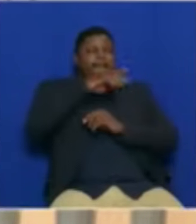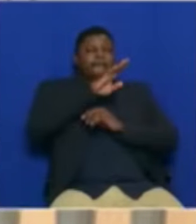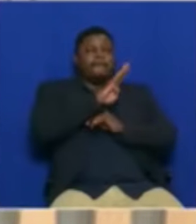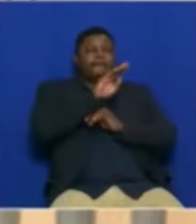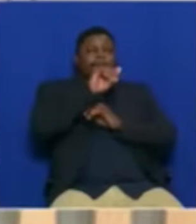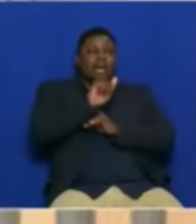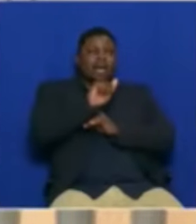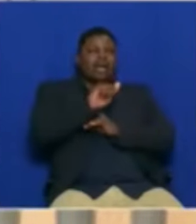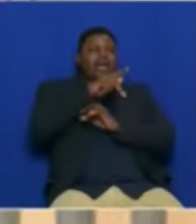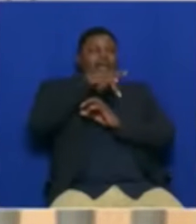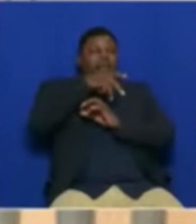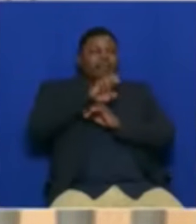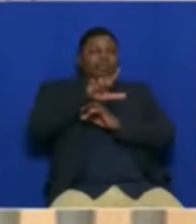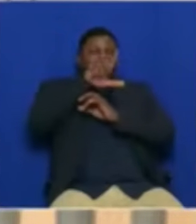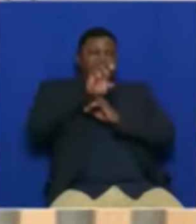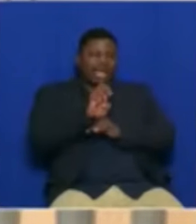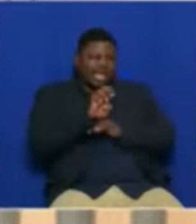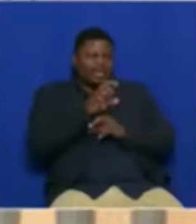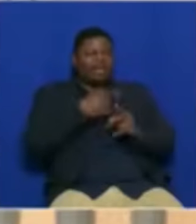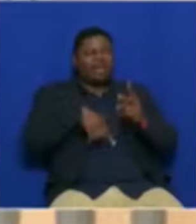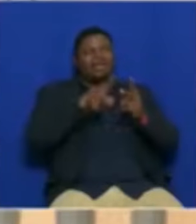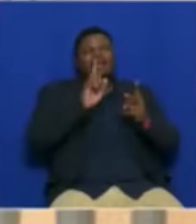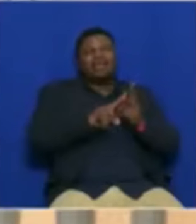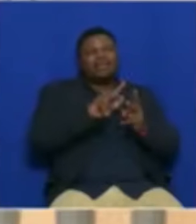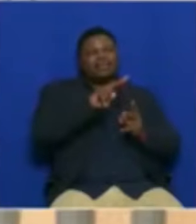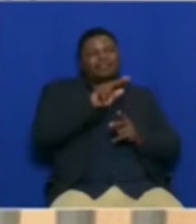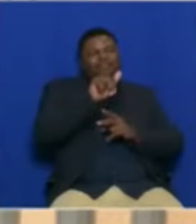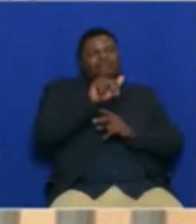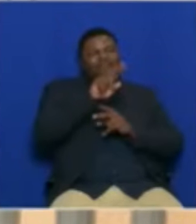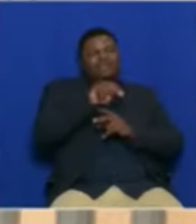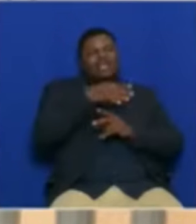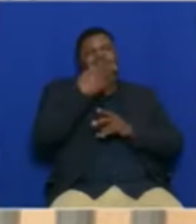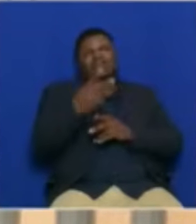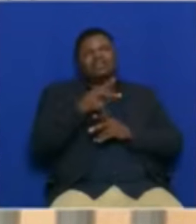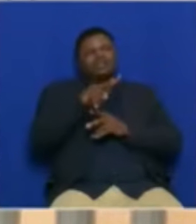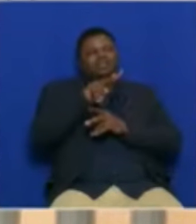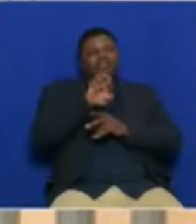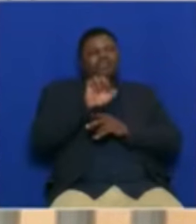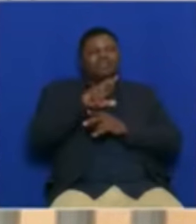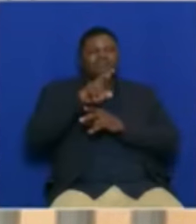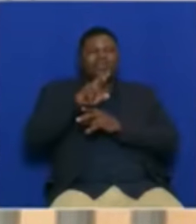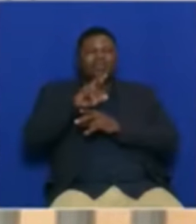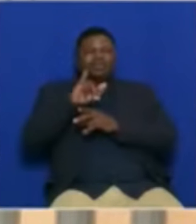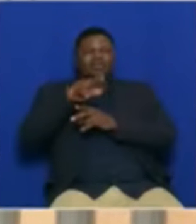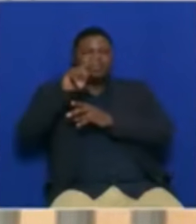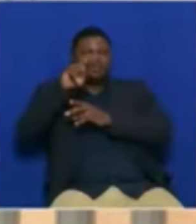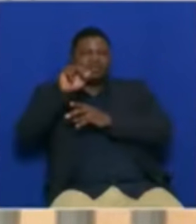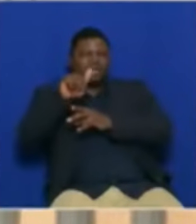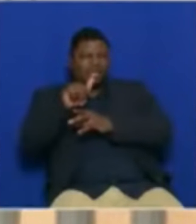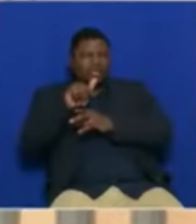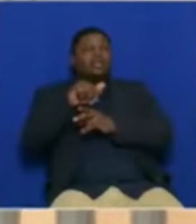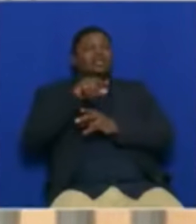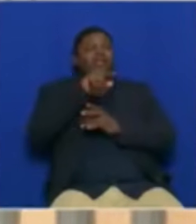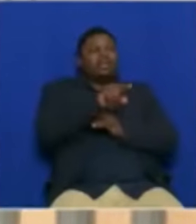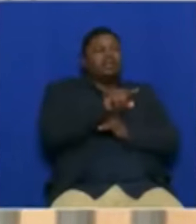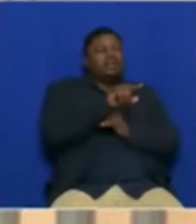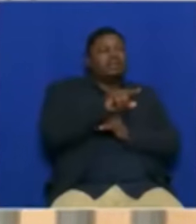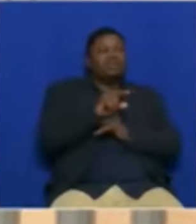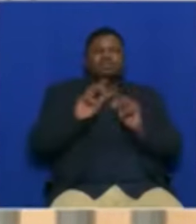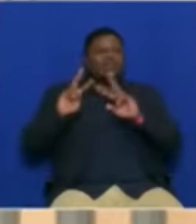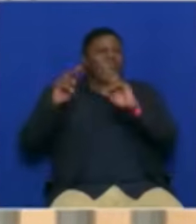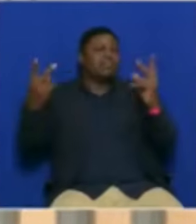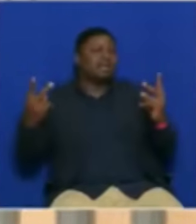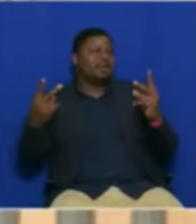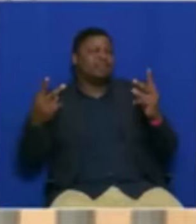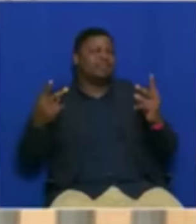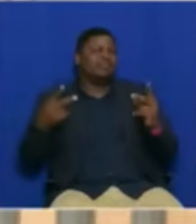rank. But she's a civilian, but the process must start. So for me, logic would dictate that, say, we have to enter your name into